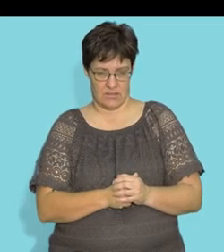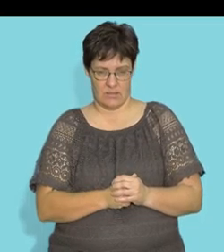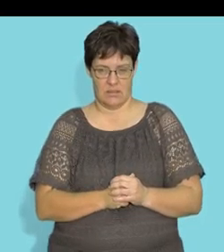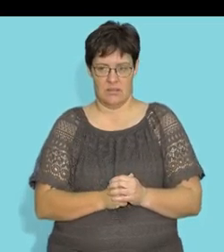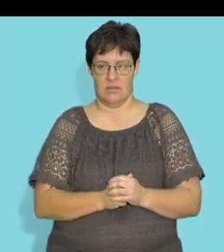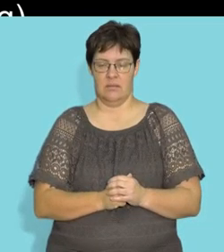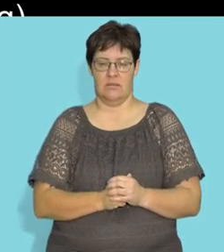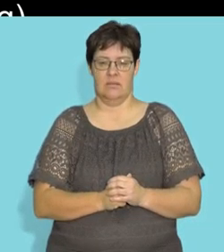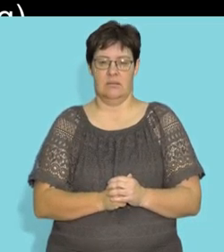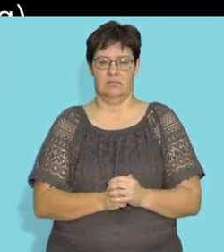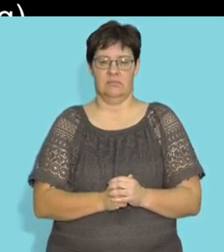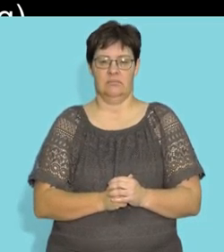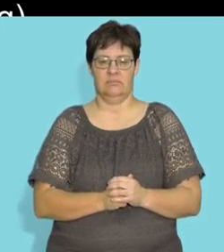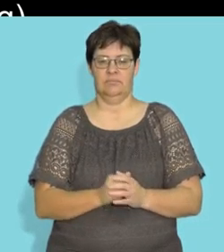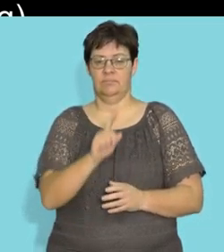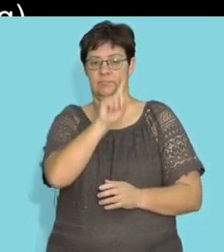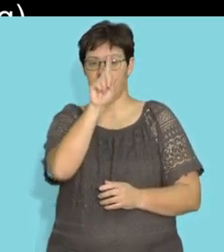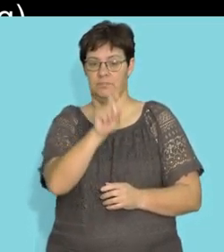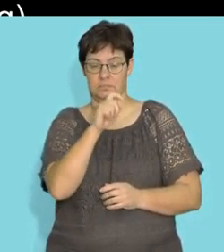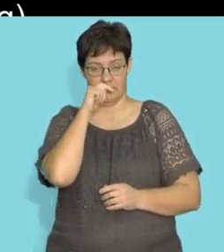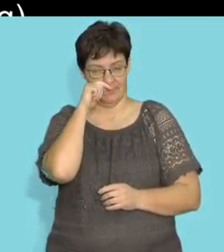acetate.